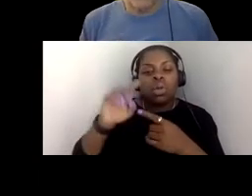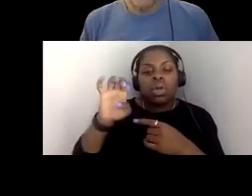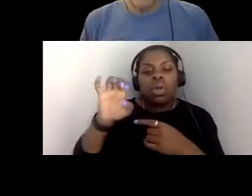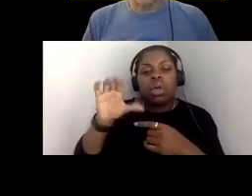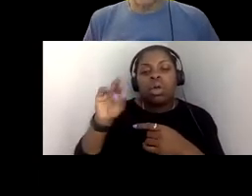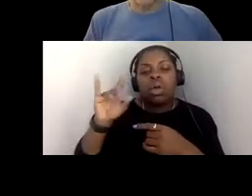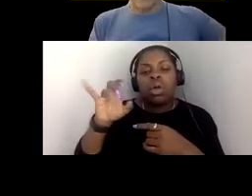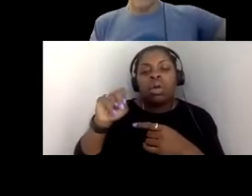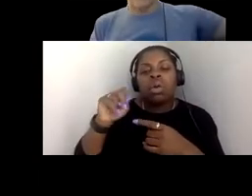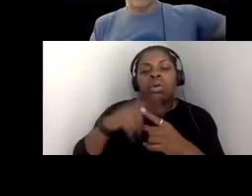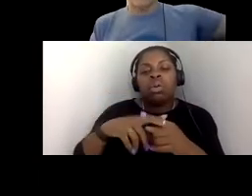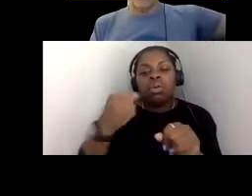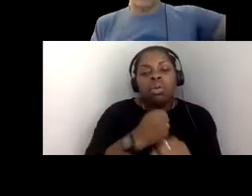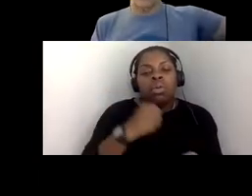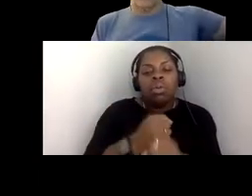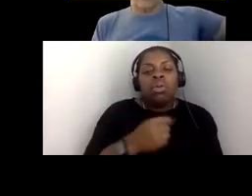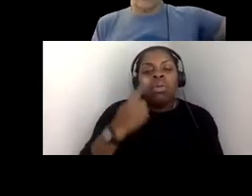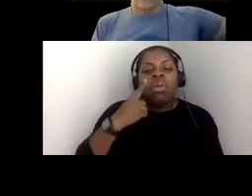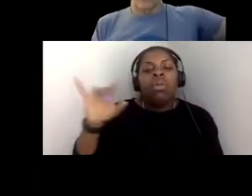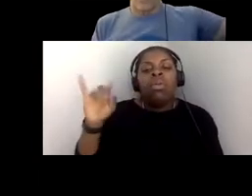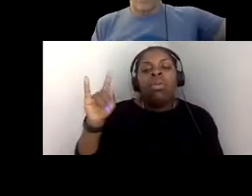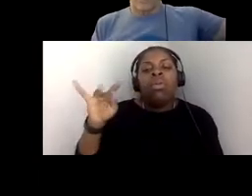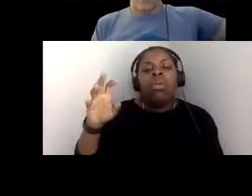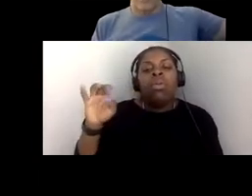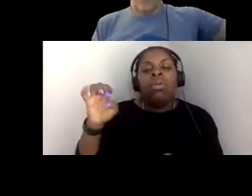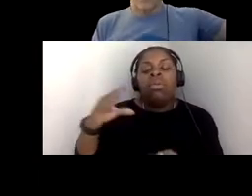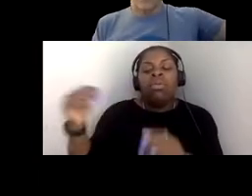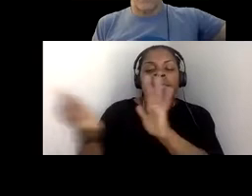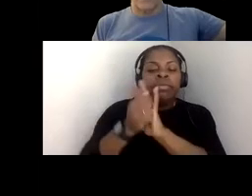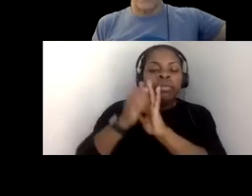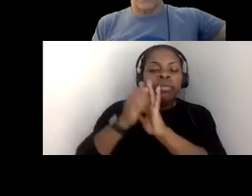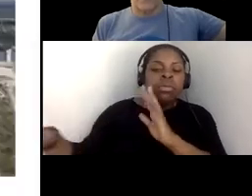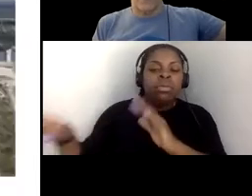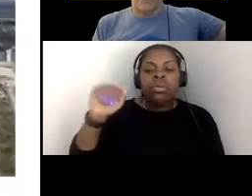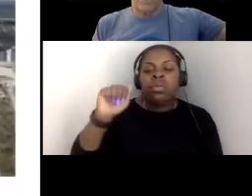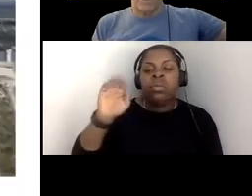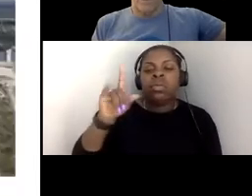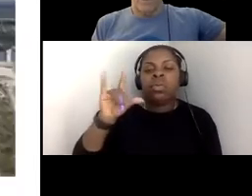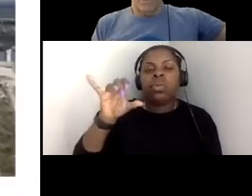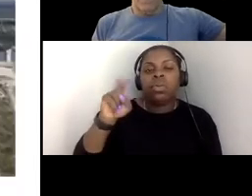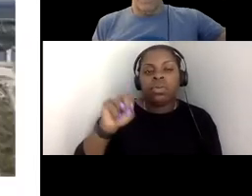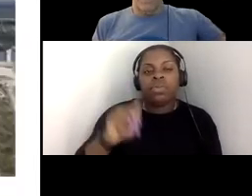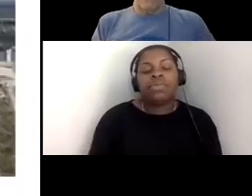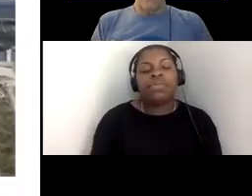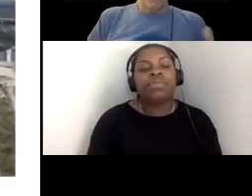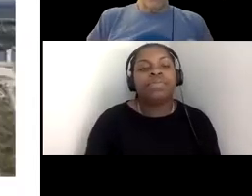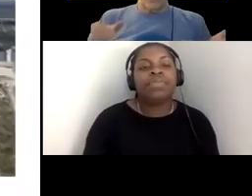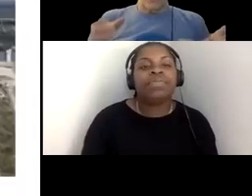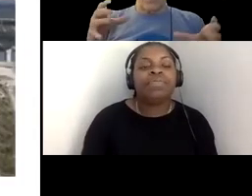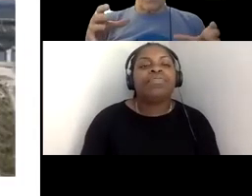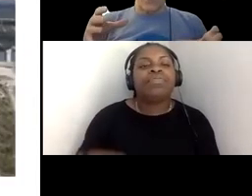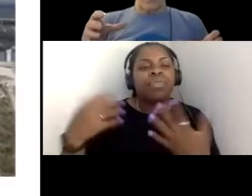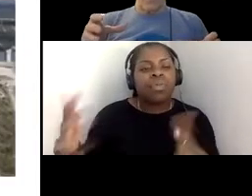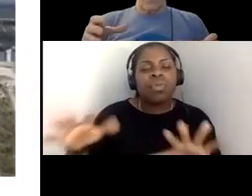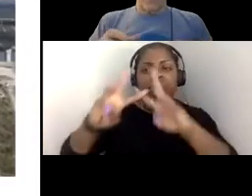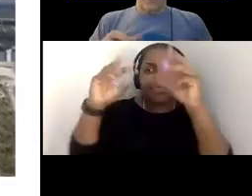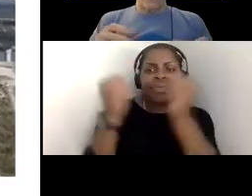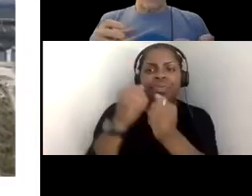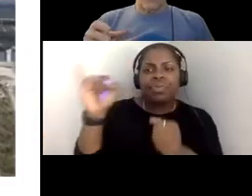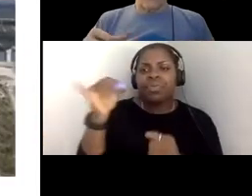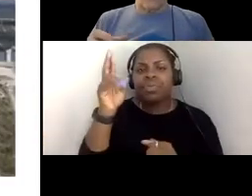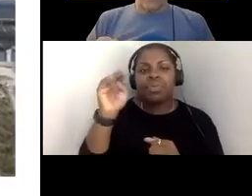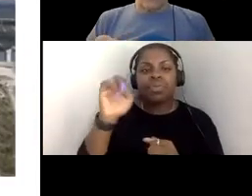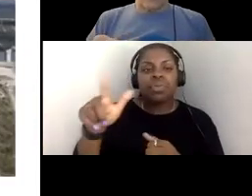abolition. So if I can get the next slide, we'll look at what our workshop journey is going to be. So we're going to start